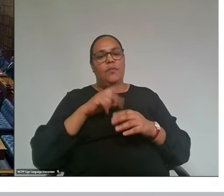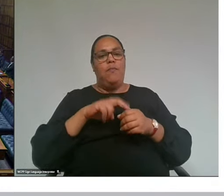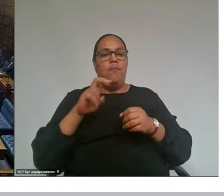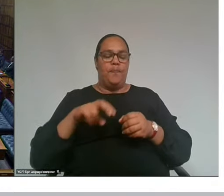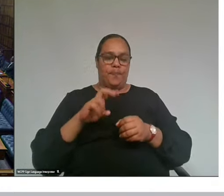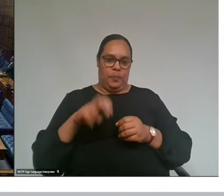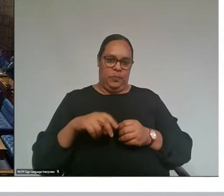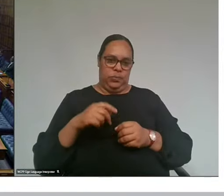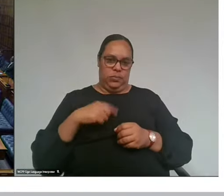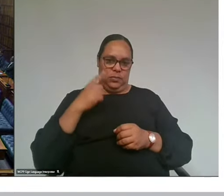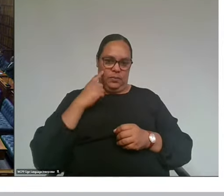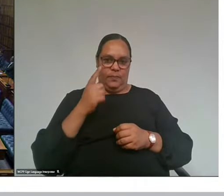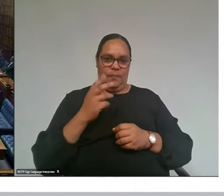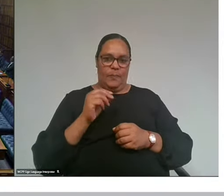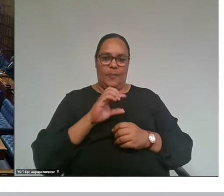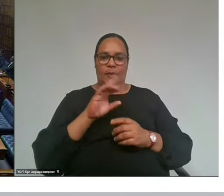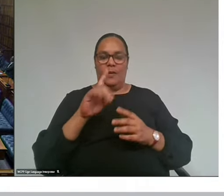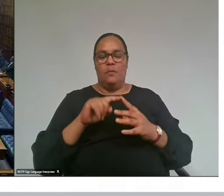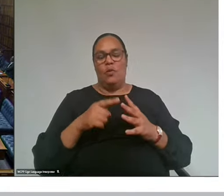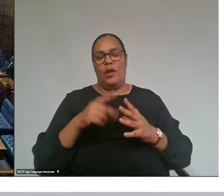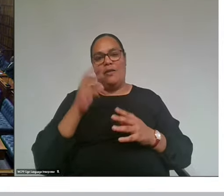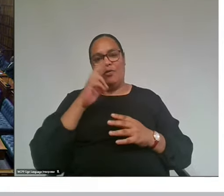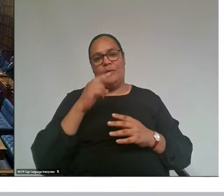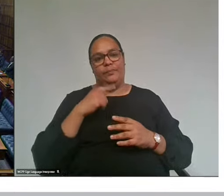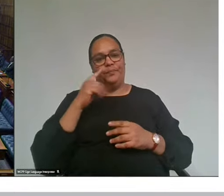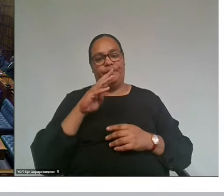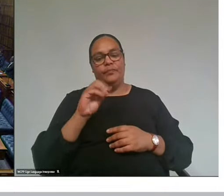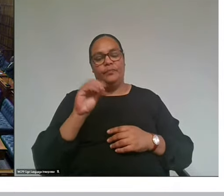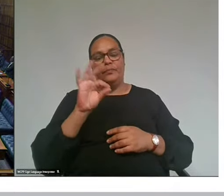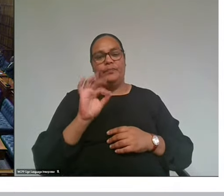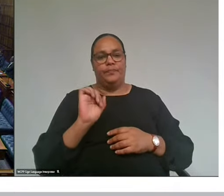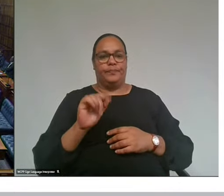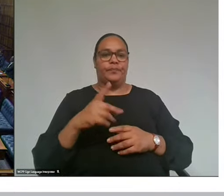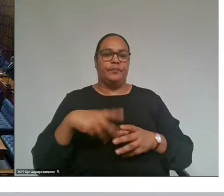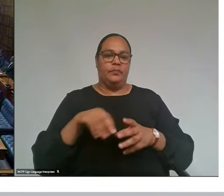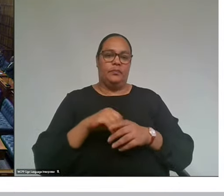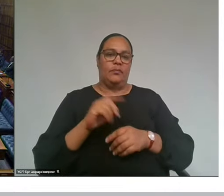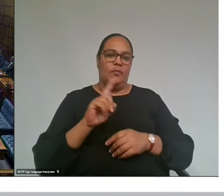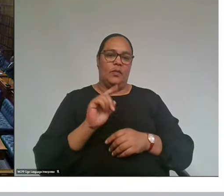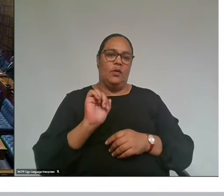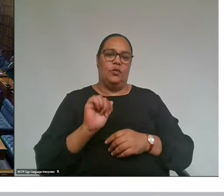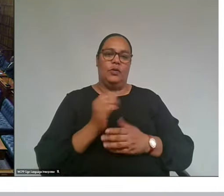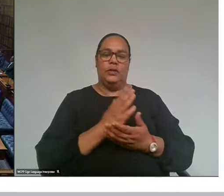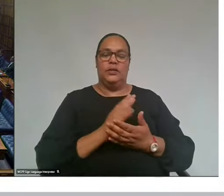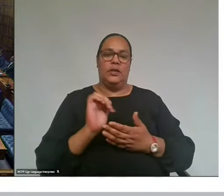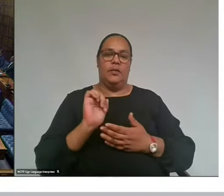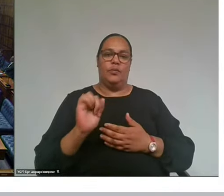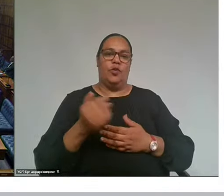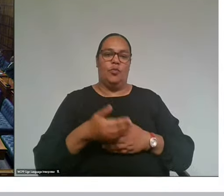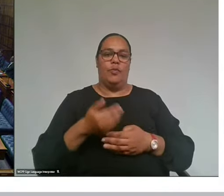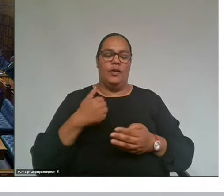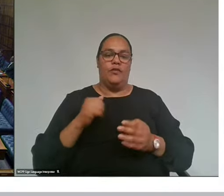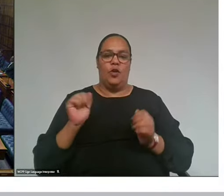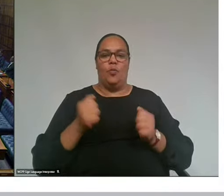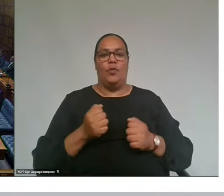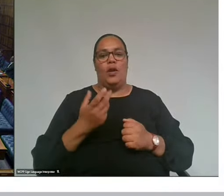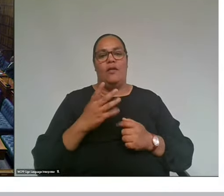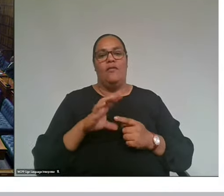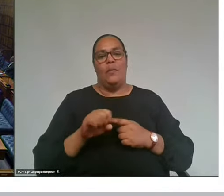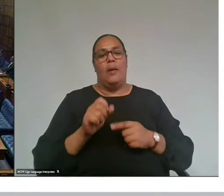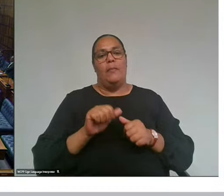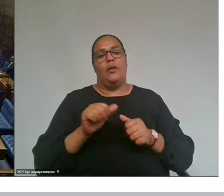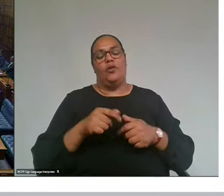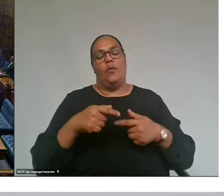think we can can point it to a particular reason I think about 40% of it had to do with um some of the previous employees having found better